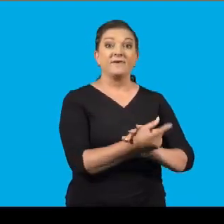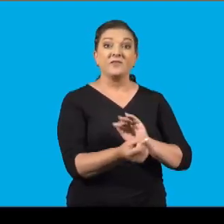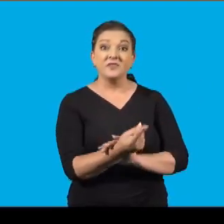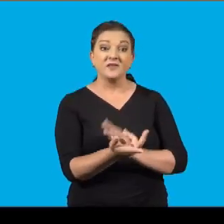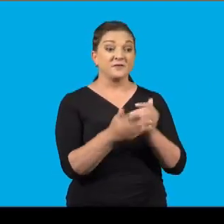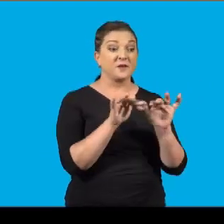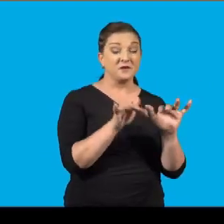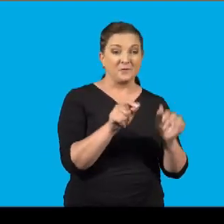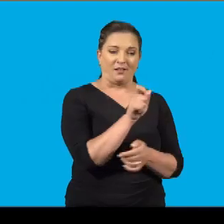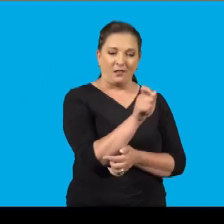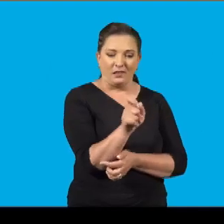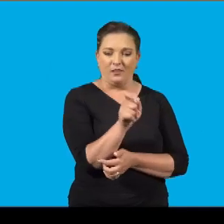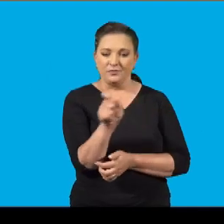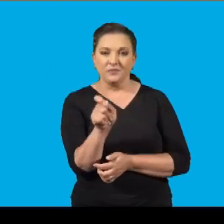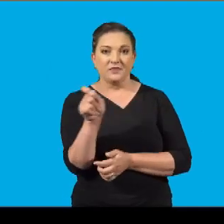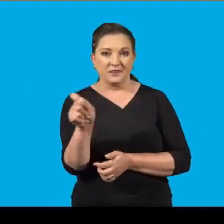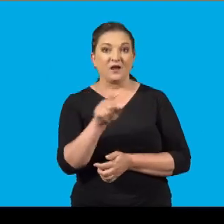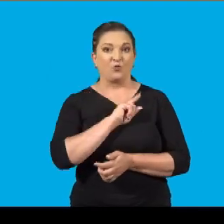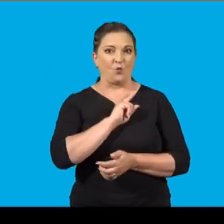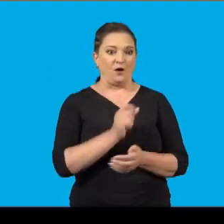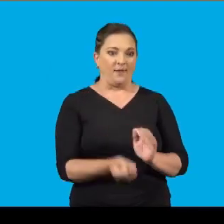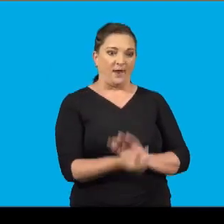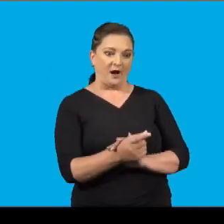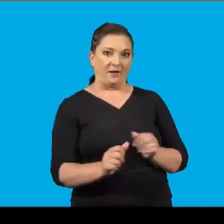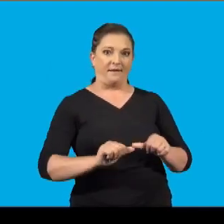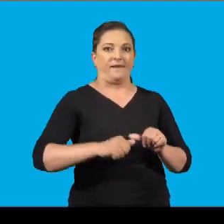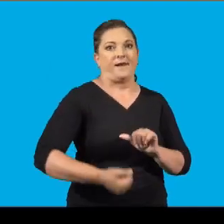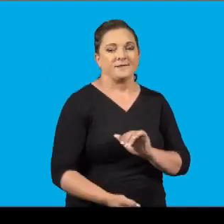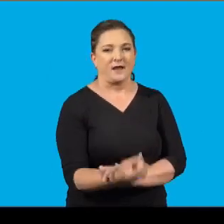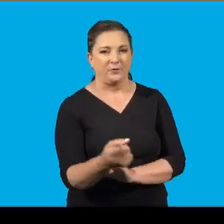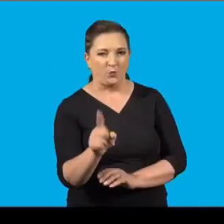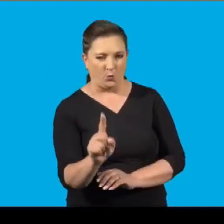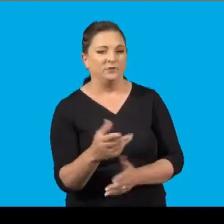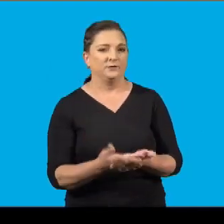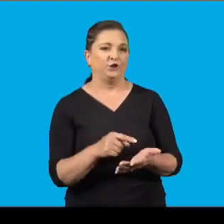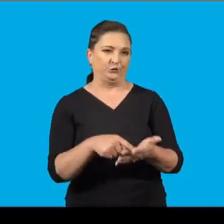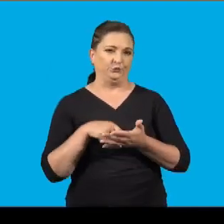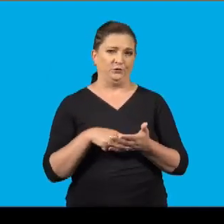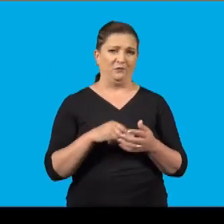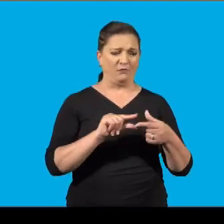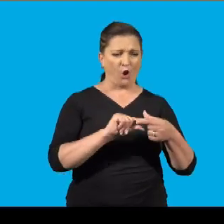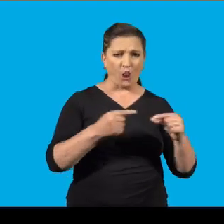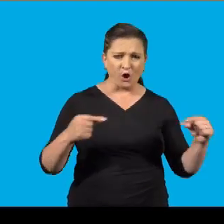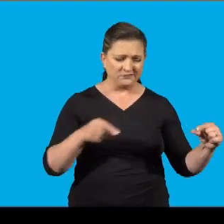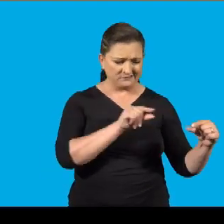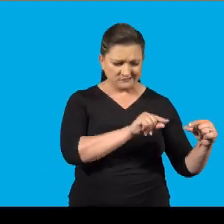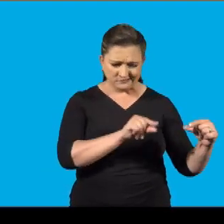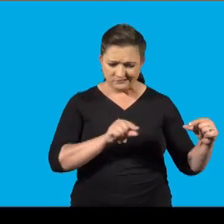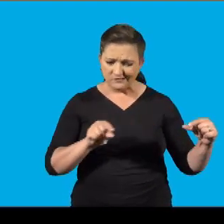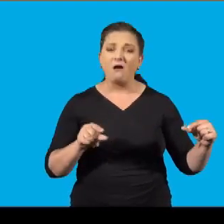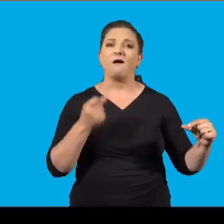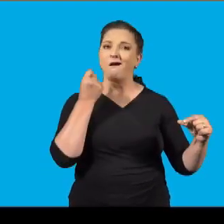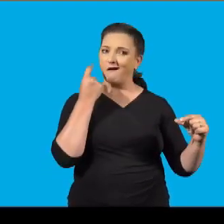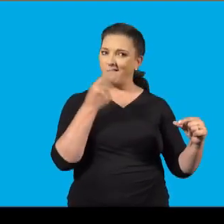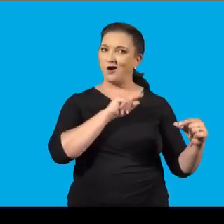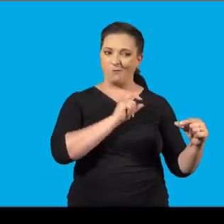key events and the people because that would show you cause and effect. You also have to read the glossary because